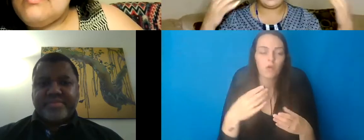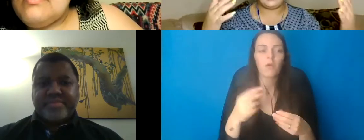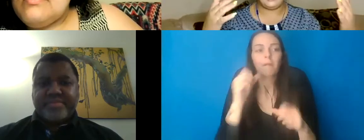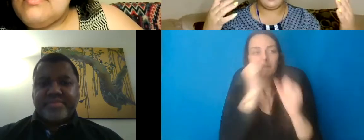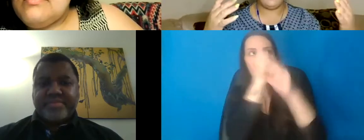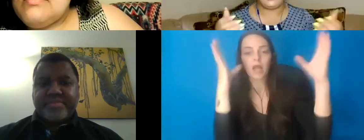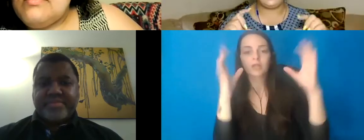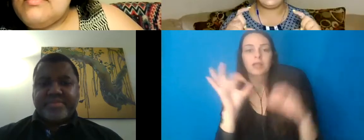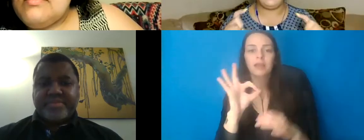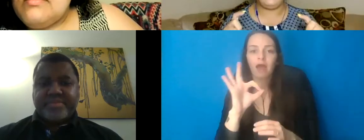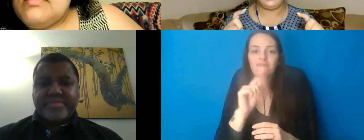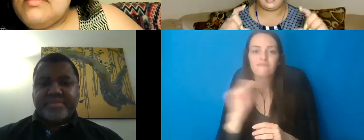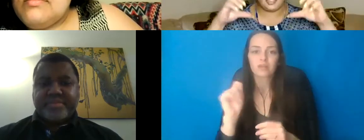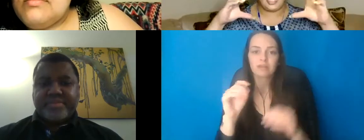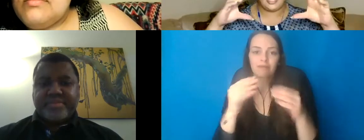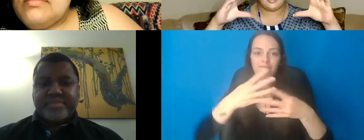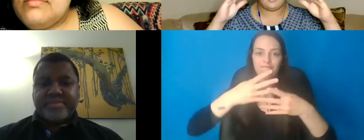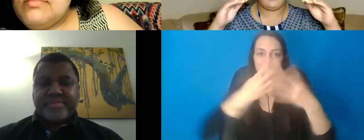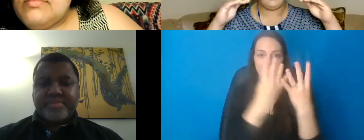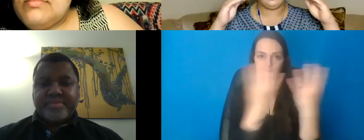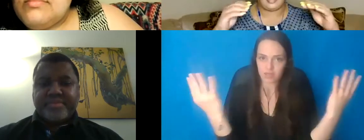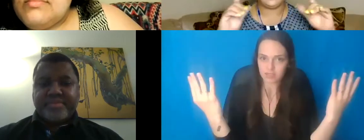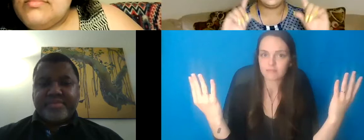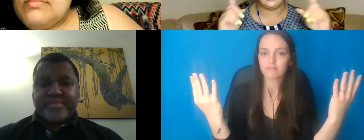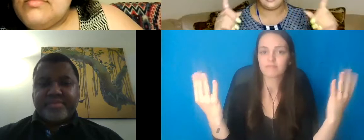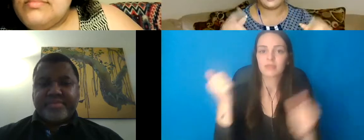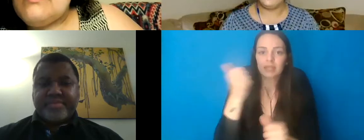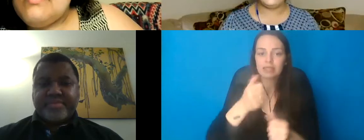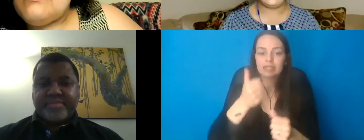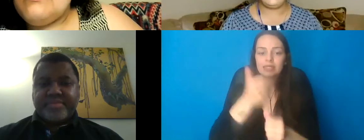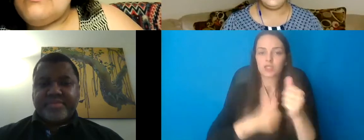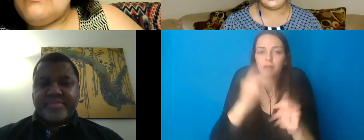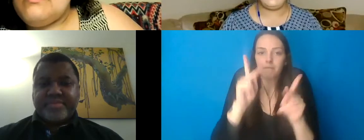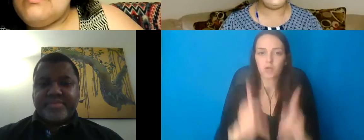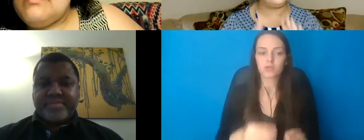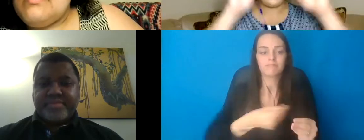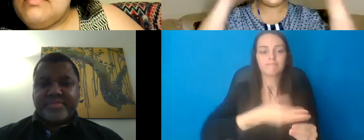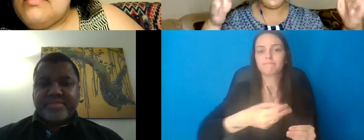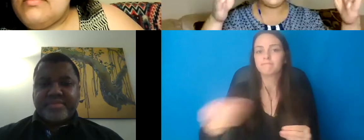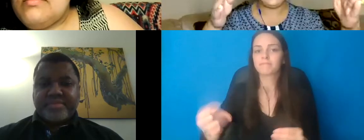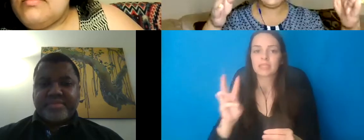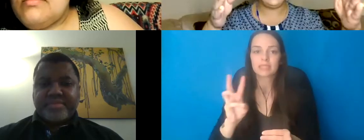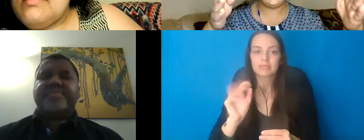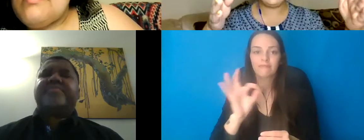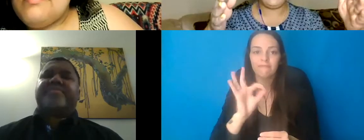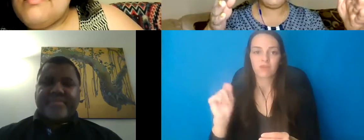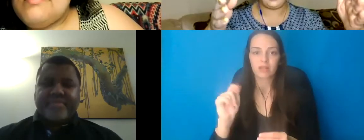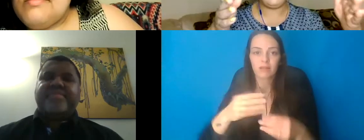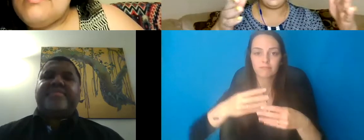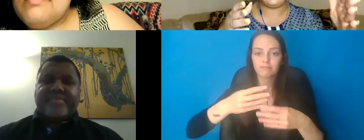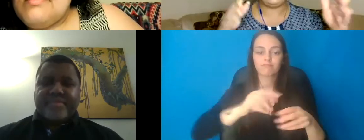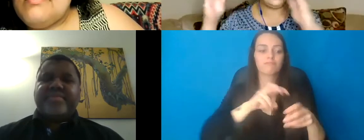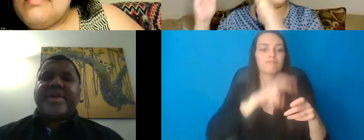see over, and everybody's given a 5-foot ladder to see over. Well, somebody who's 6 feet, they're going to see over that. Doesn't matter if they have that